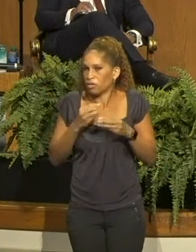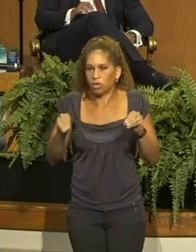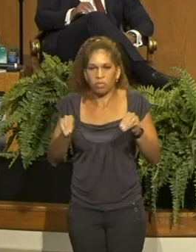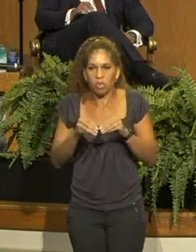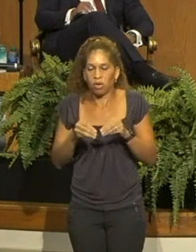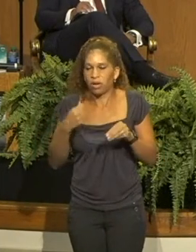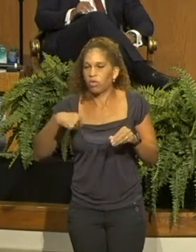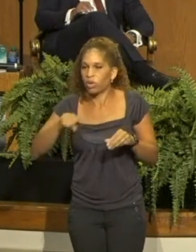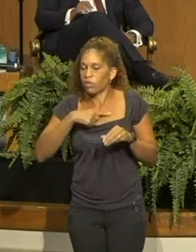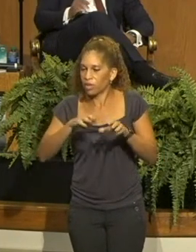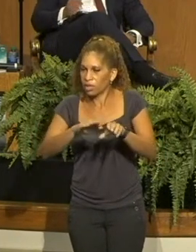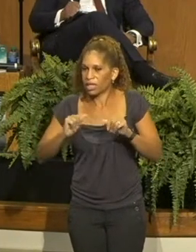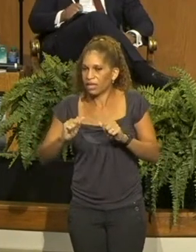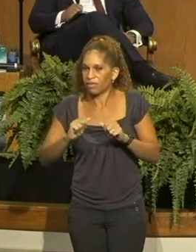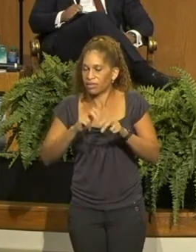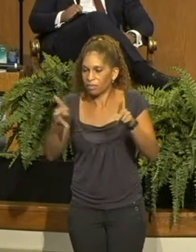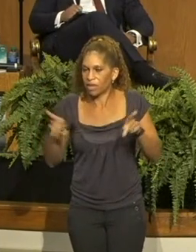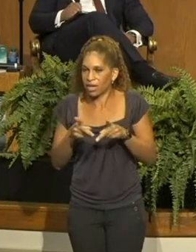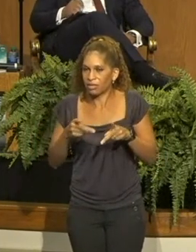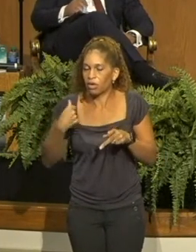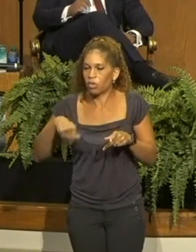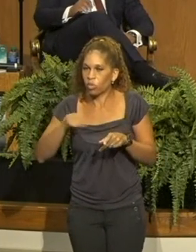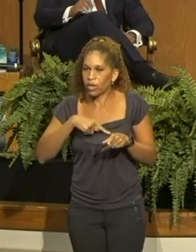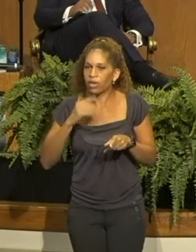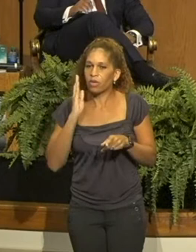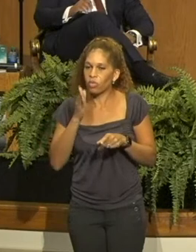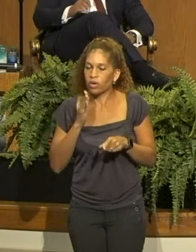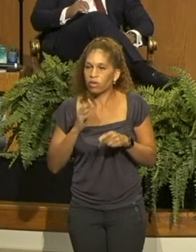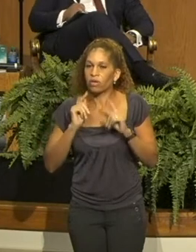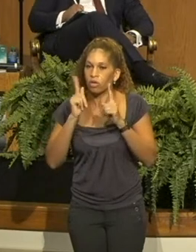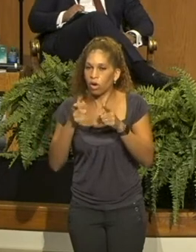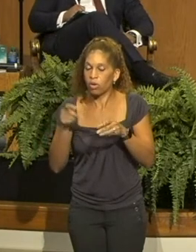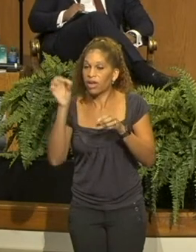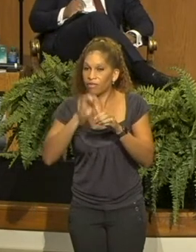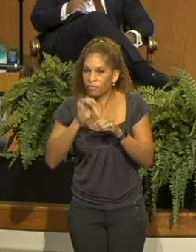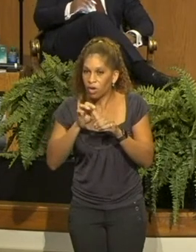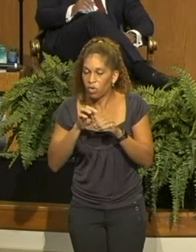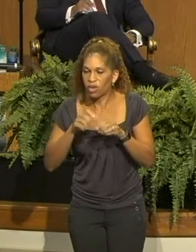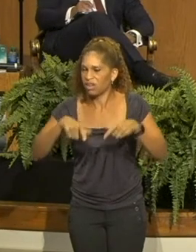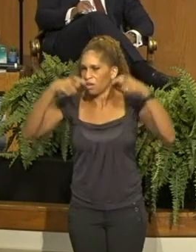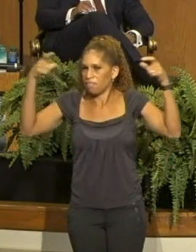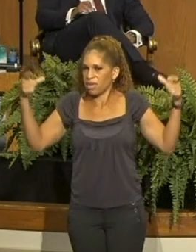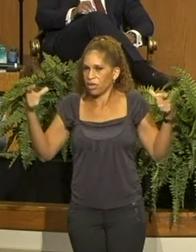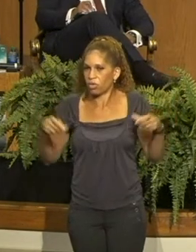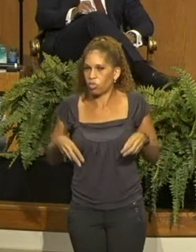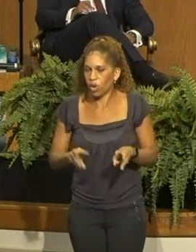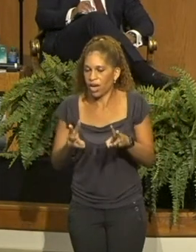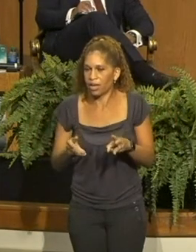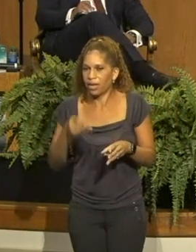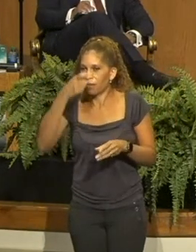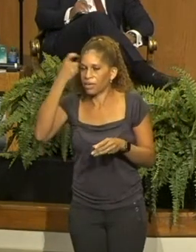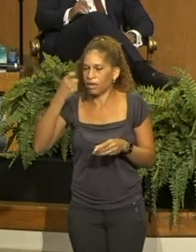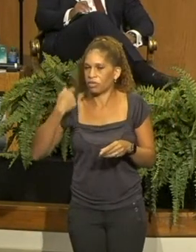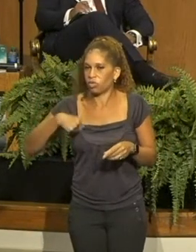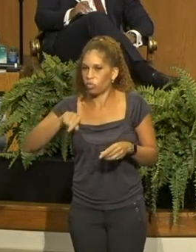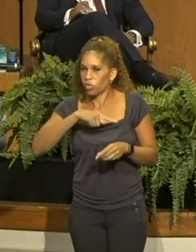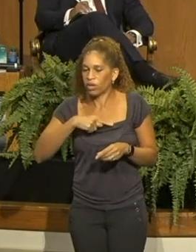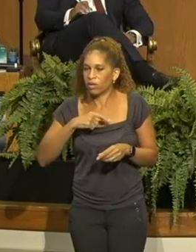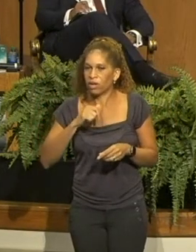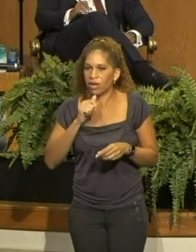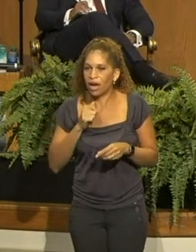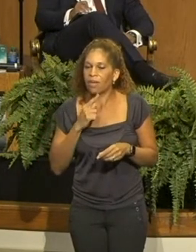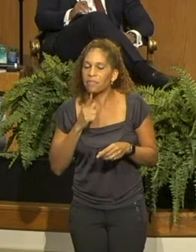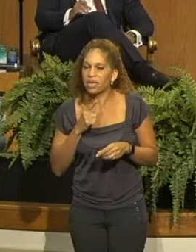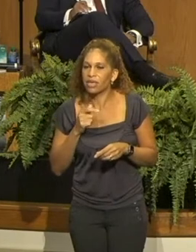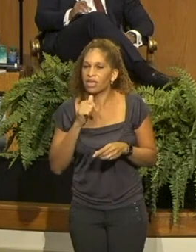said, we will leave this place and we will go and turn out the vote in a massive way, because we will not be unseen